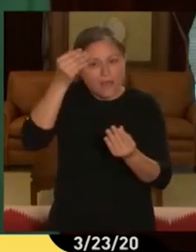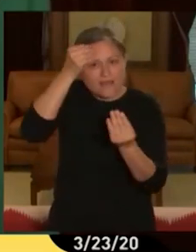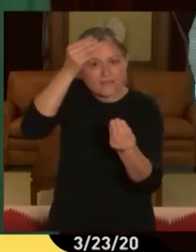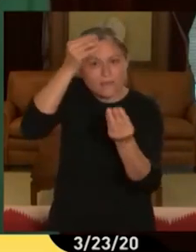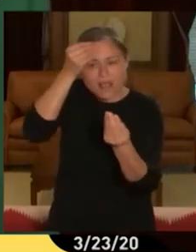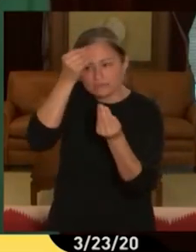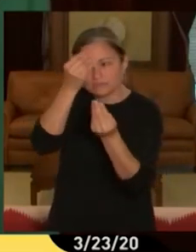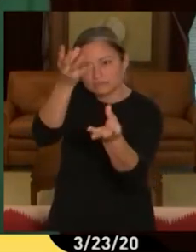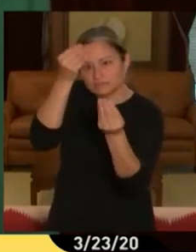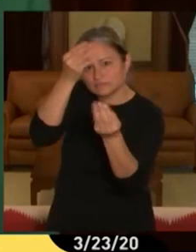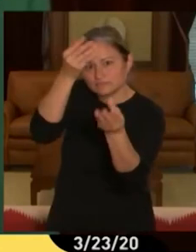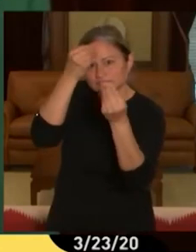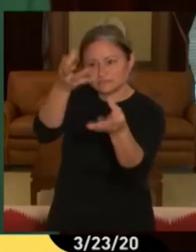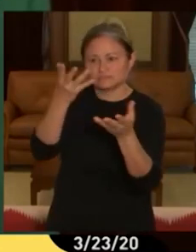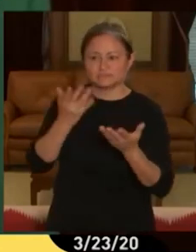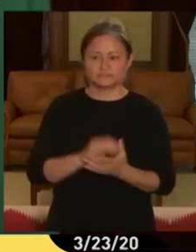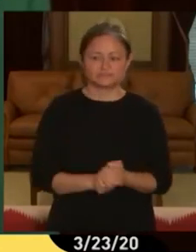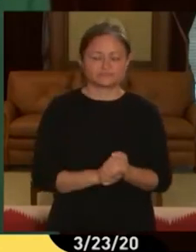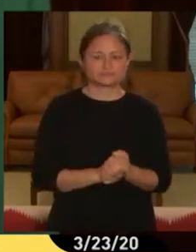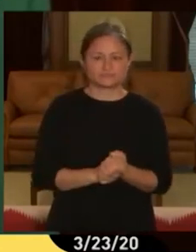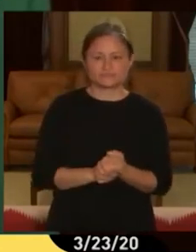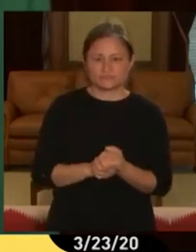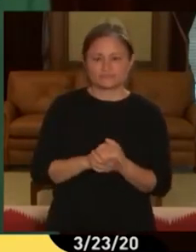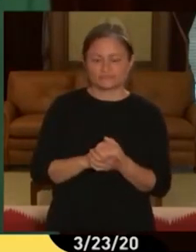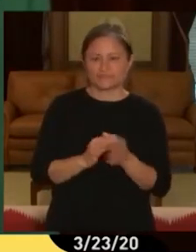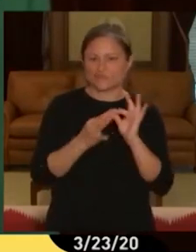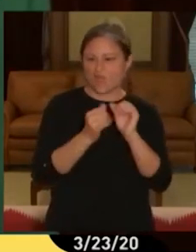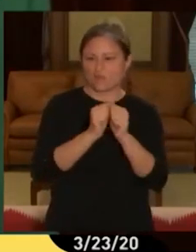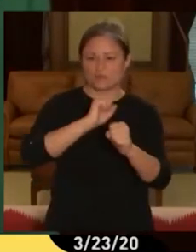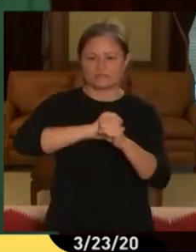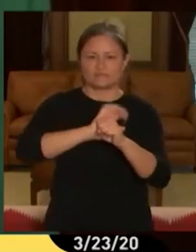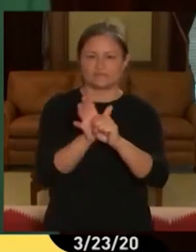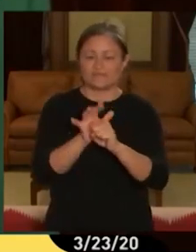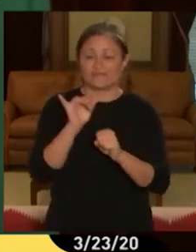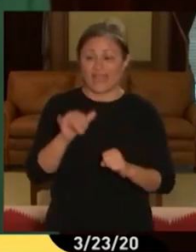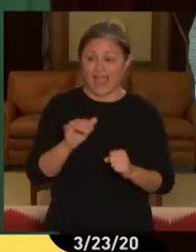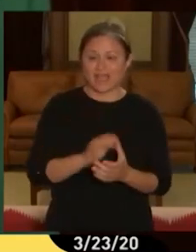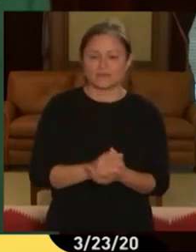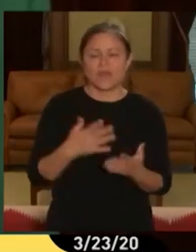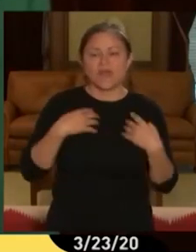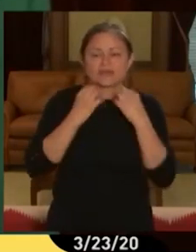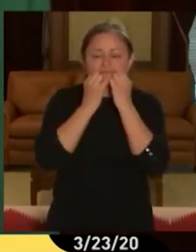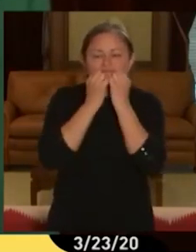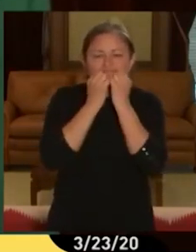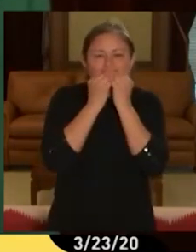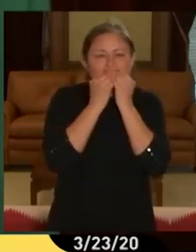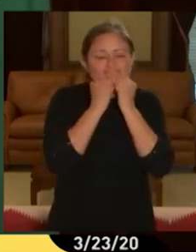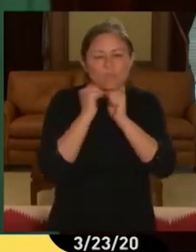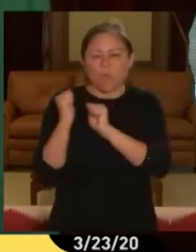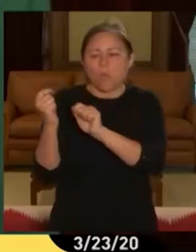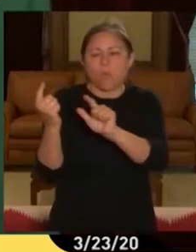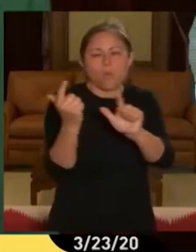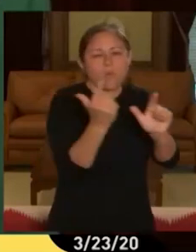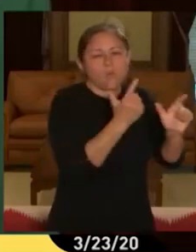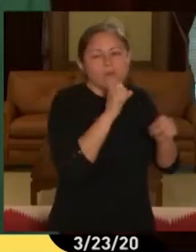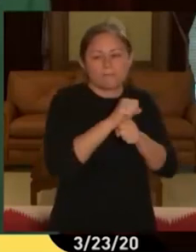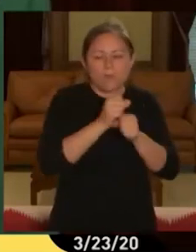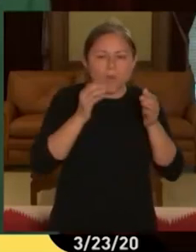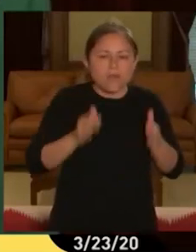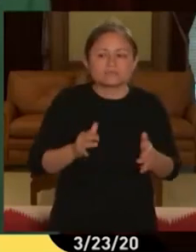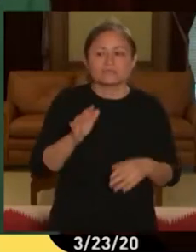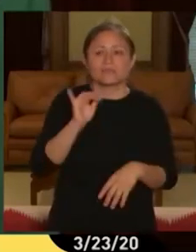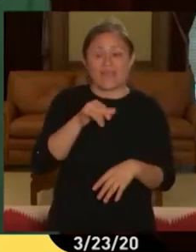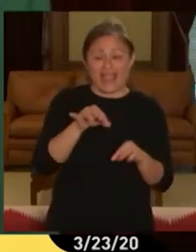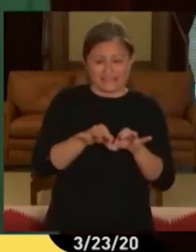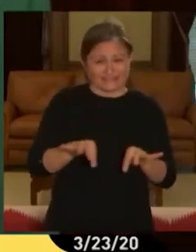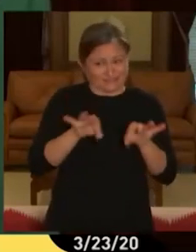this virus. Now, of course, we care about all employees. So any essential business or entity